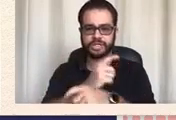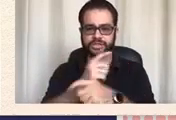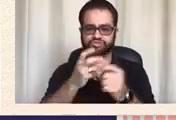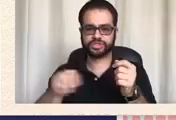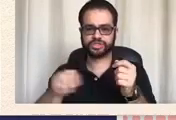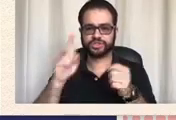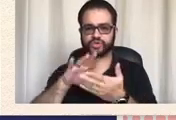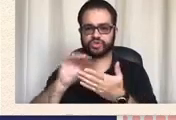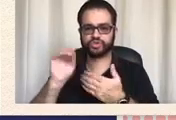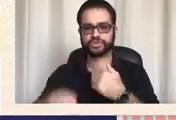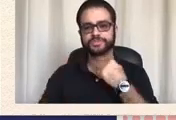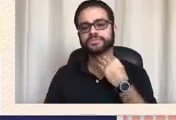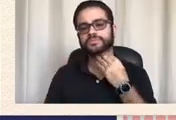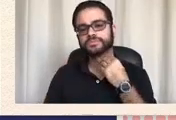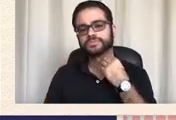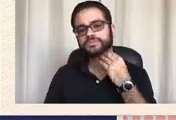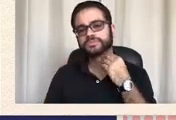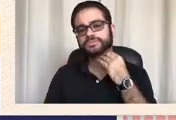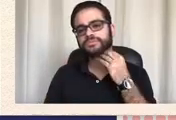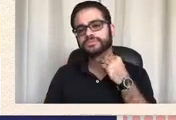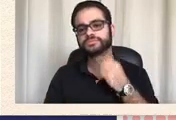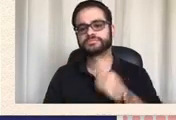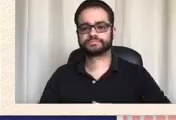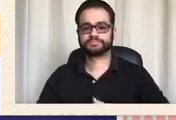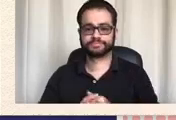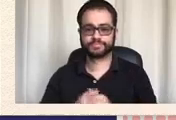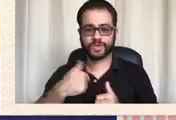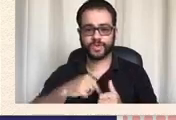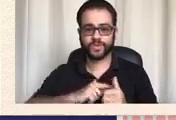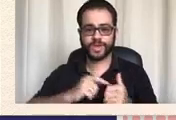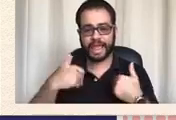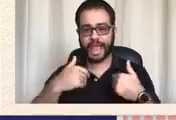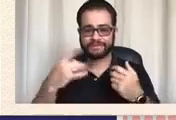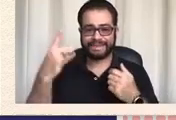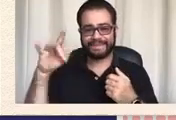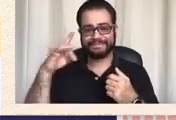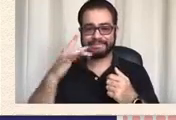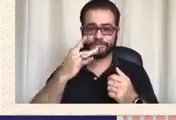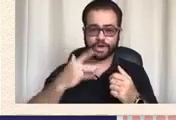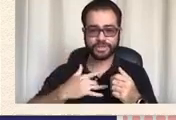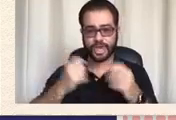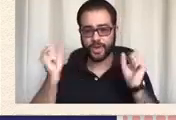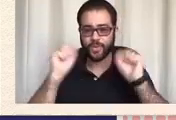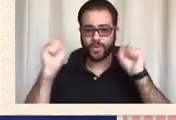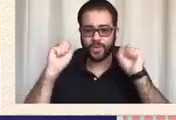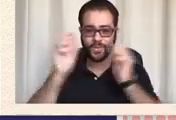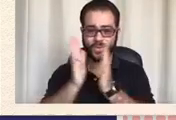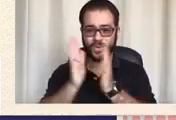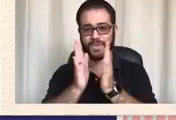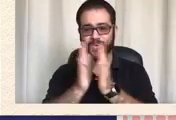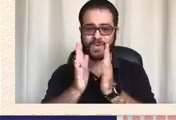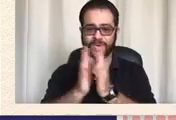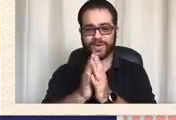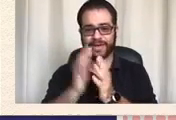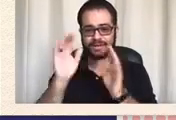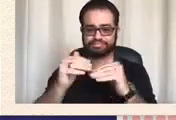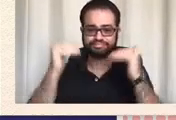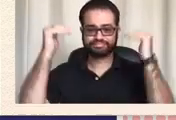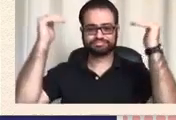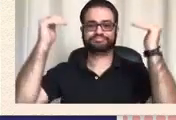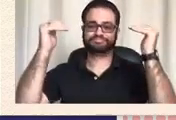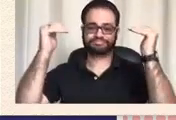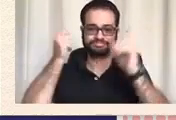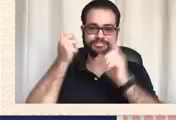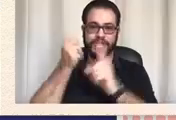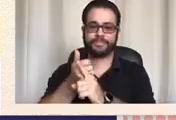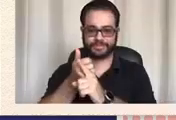So it's the 18th birthday. We have party hats and balloons and cake and adulthood. And what?